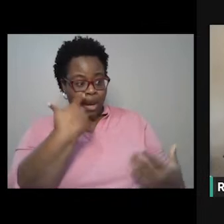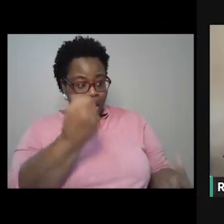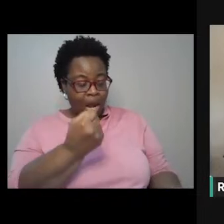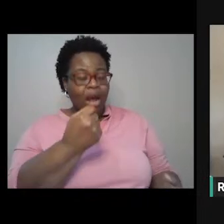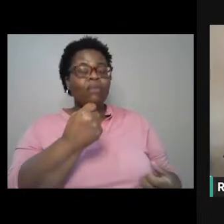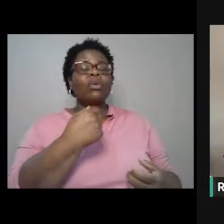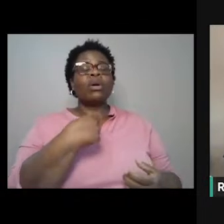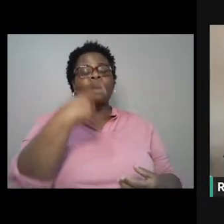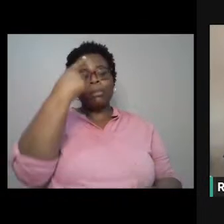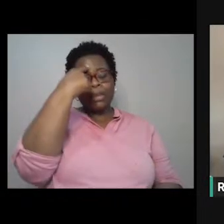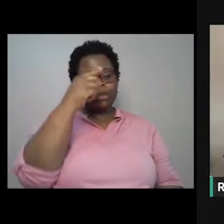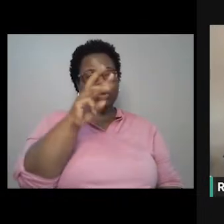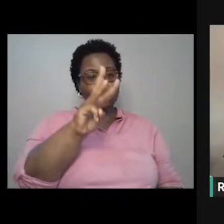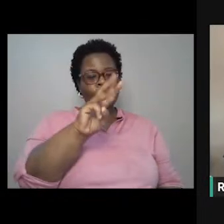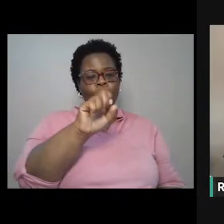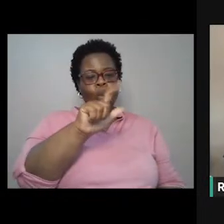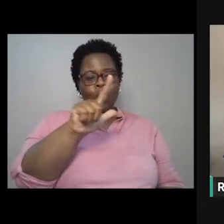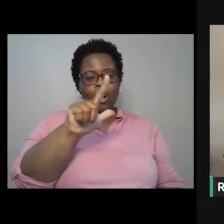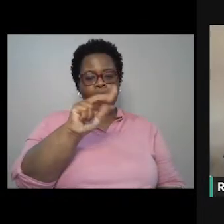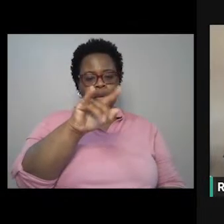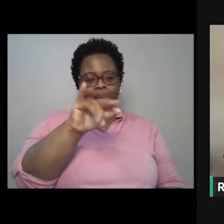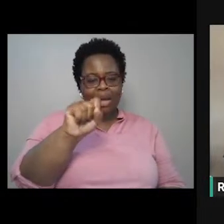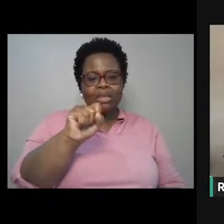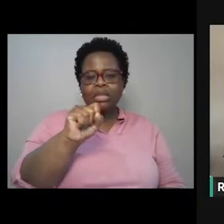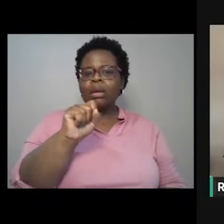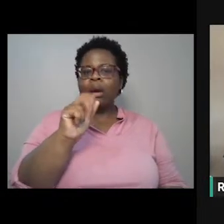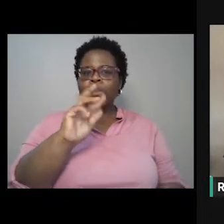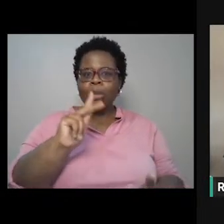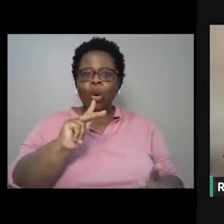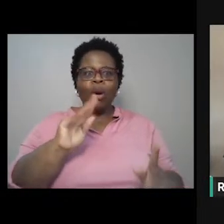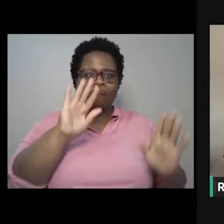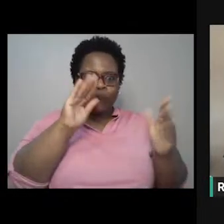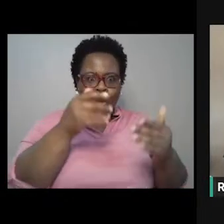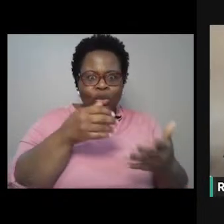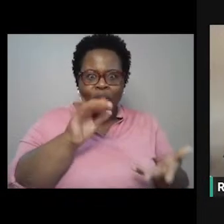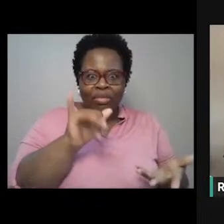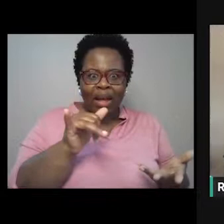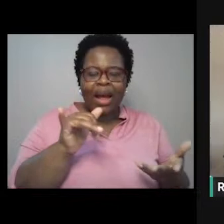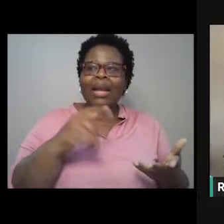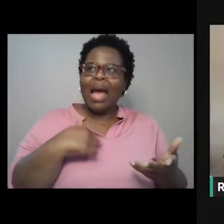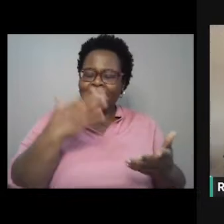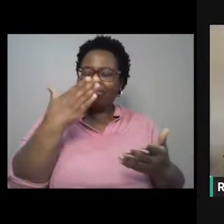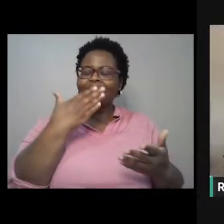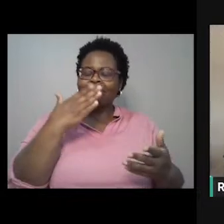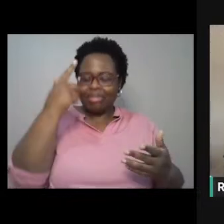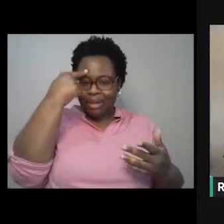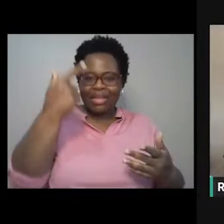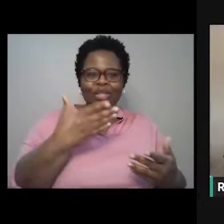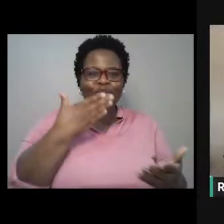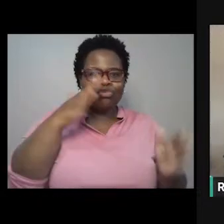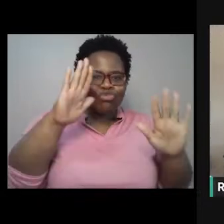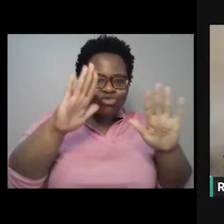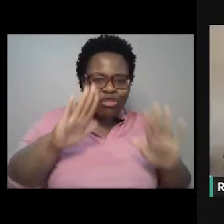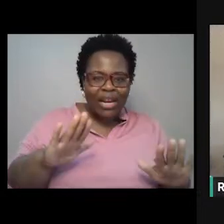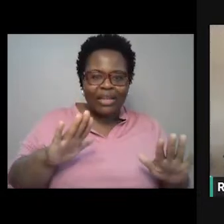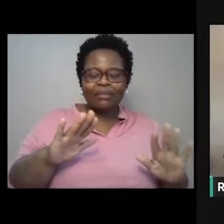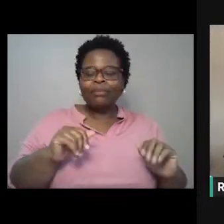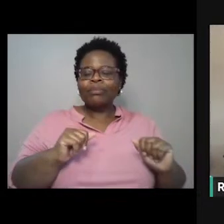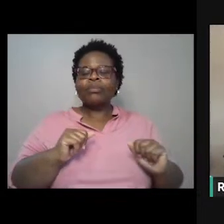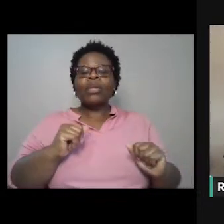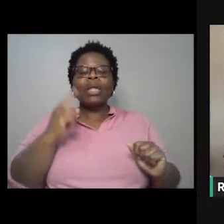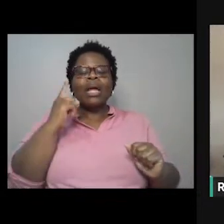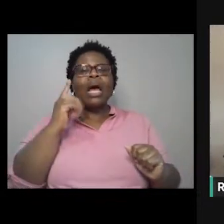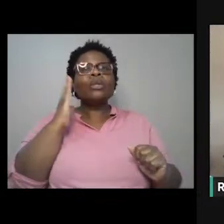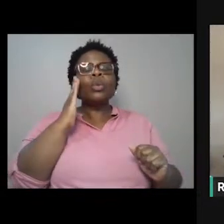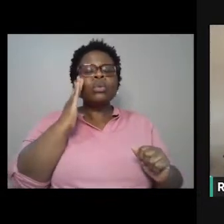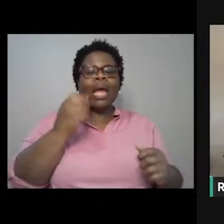mental health, mental wellness is really big right now, and I'm so very grateful for that. And I think that our military members who